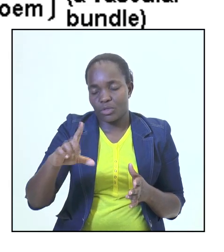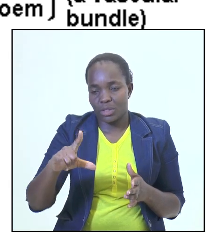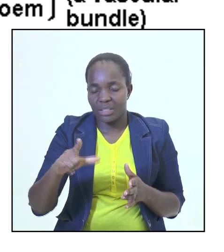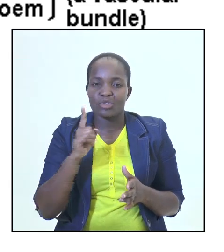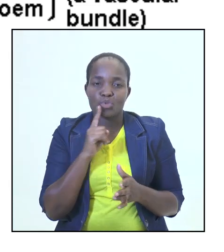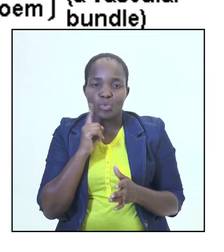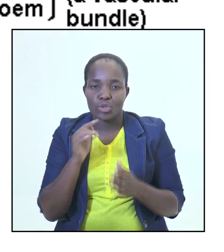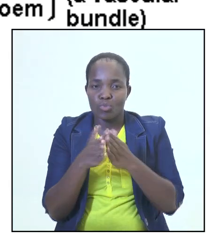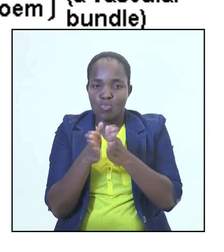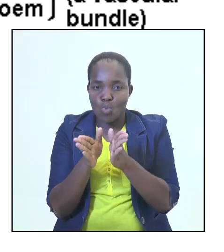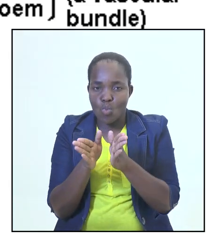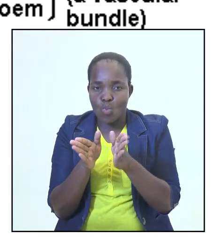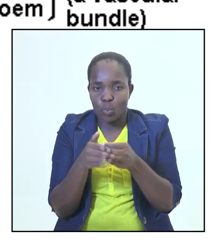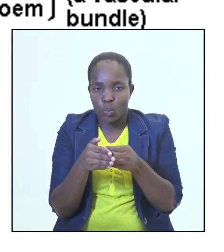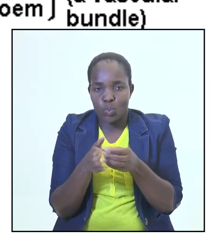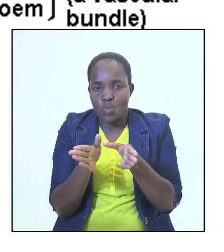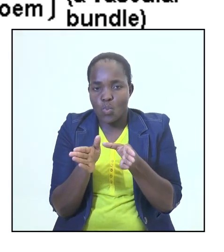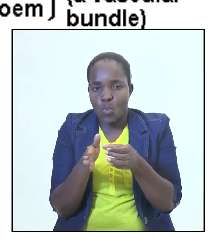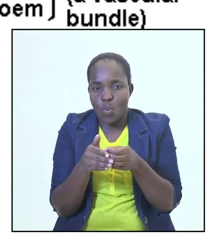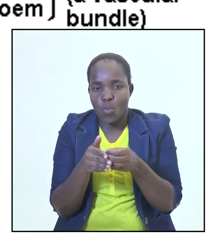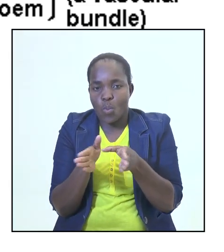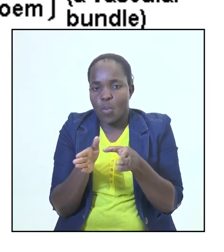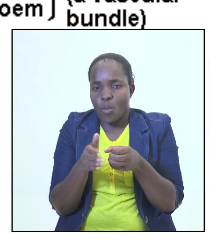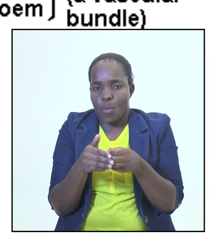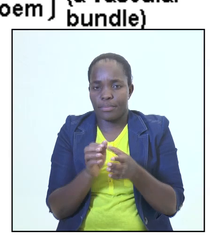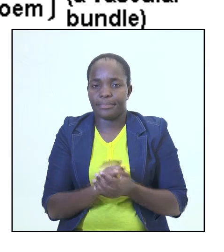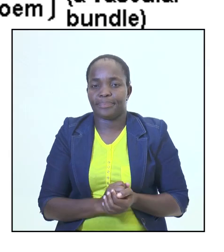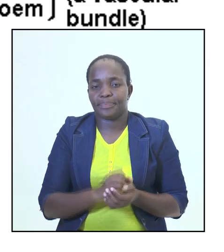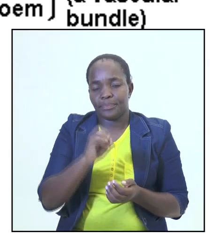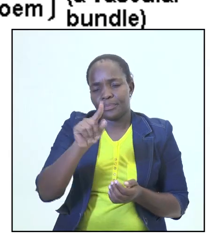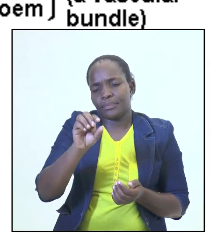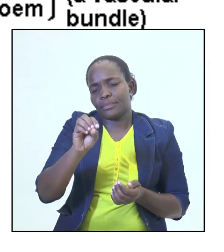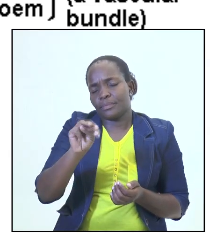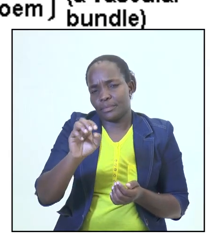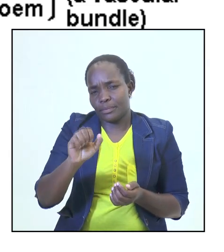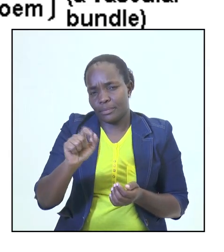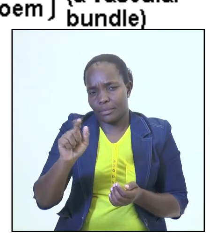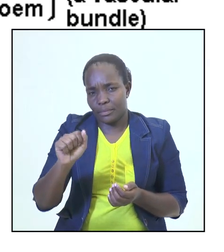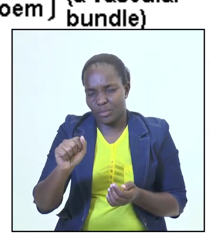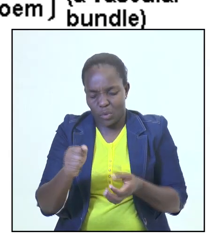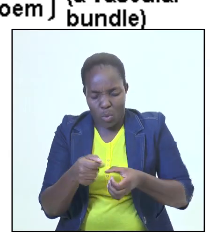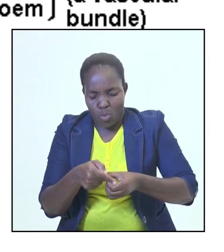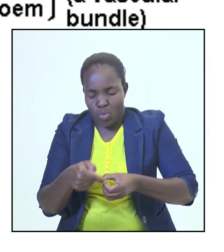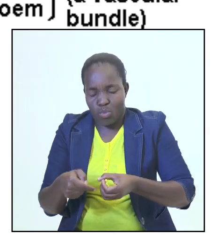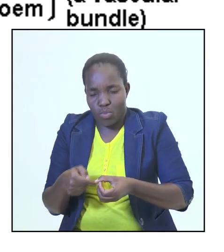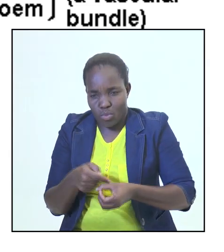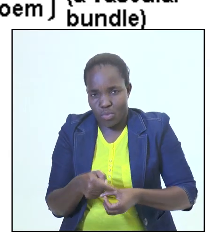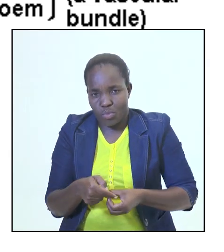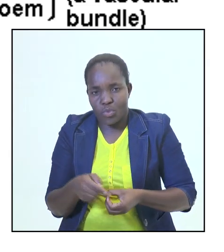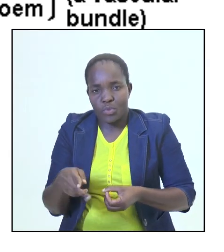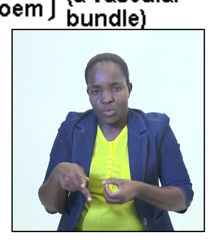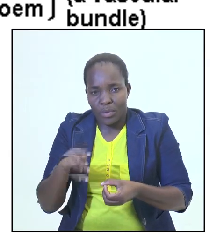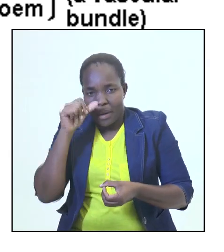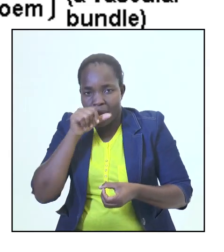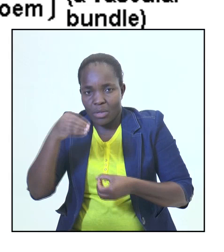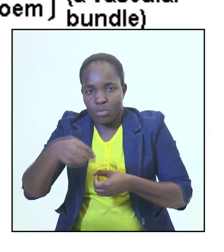the stoma. The stomata are tiny holes or pores which allow gas exchange and transpiration